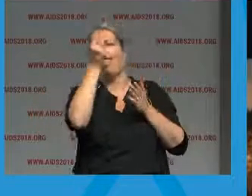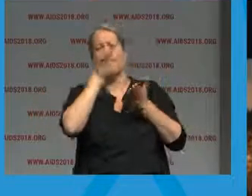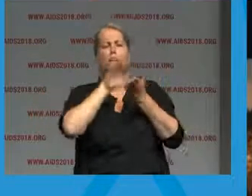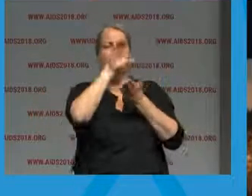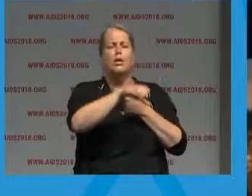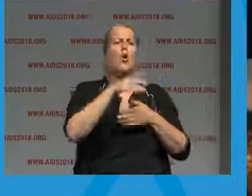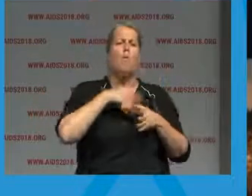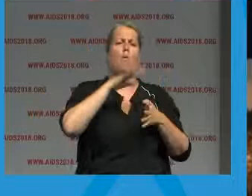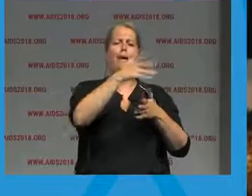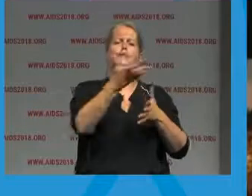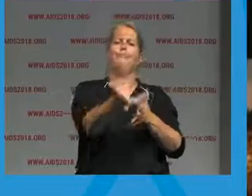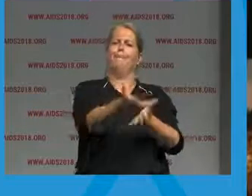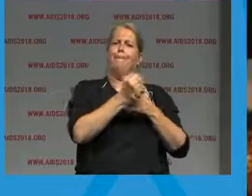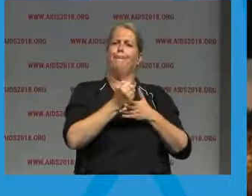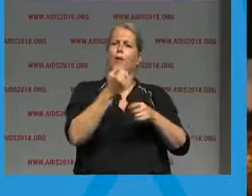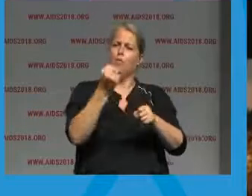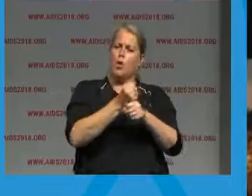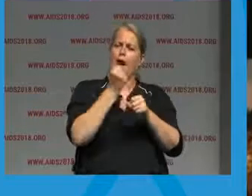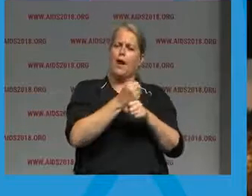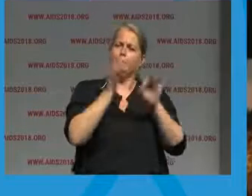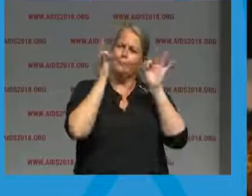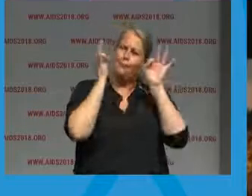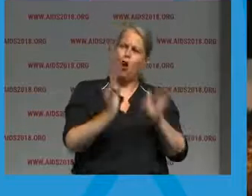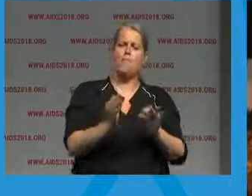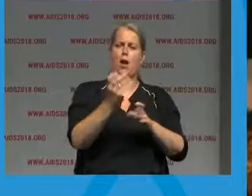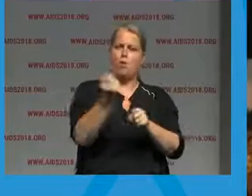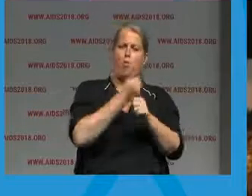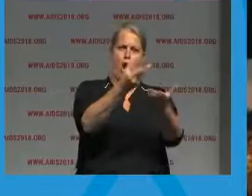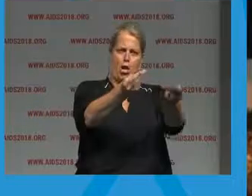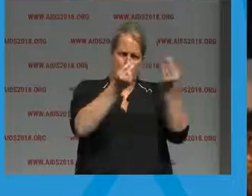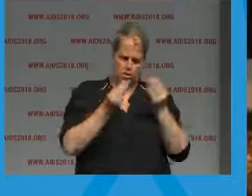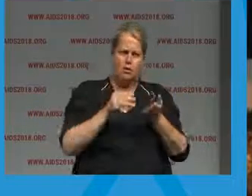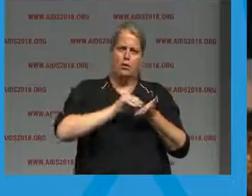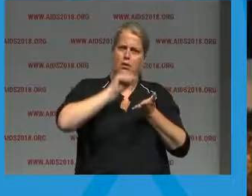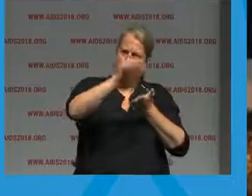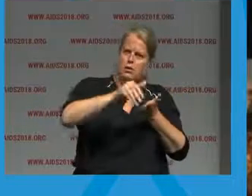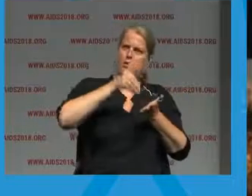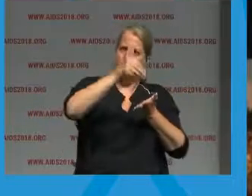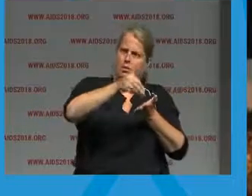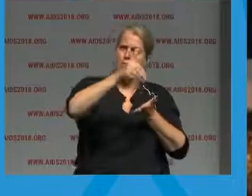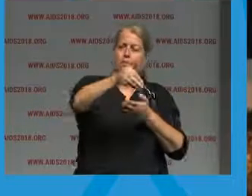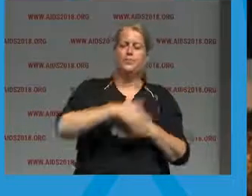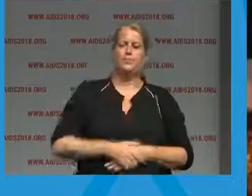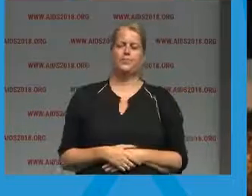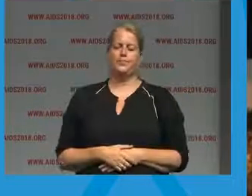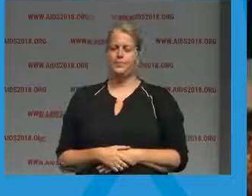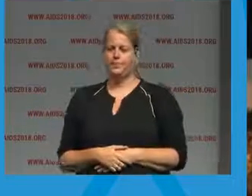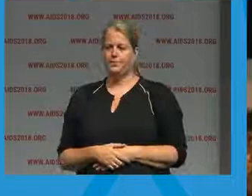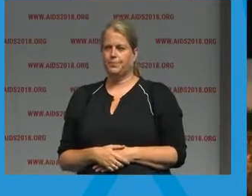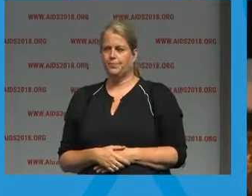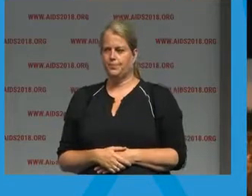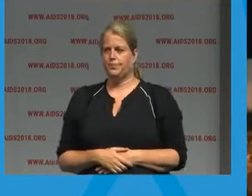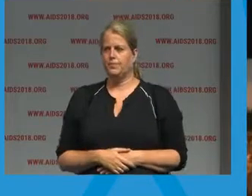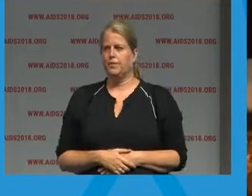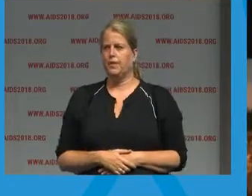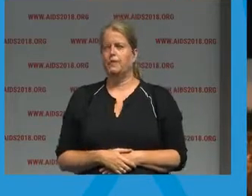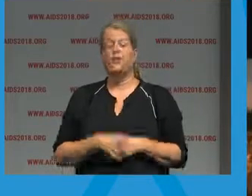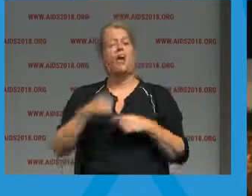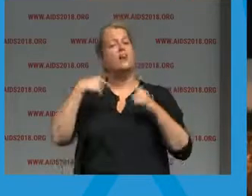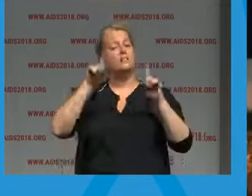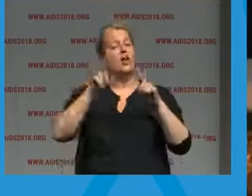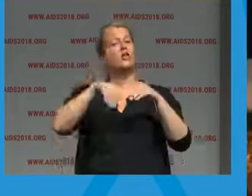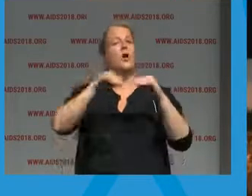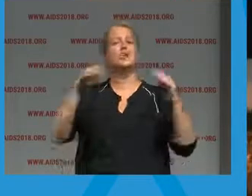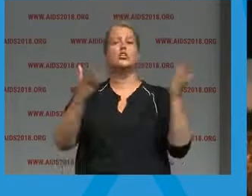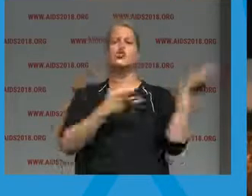and disease management can really save money in the lower tiers than referral to the higher level of services.